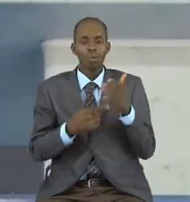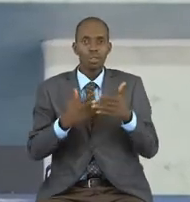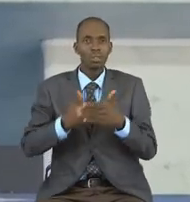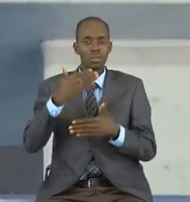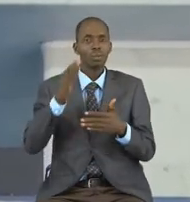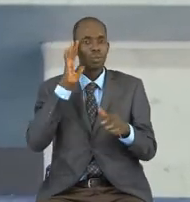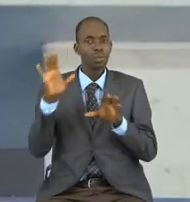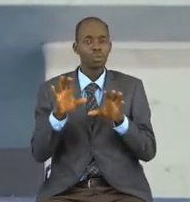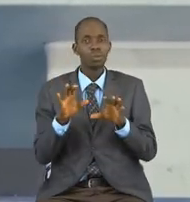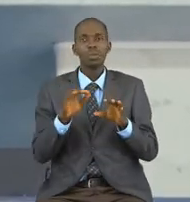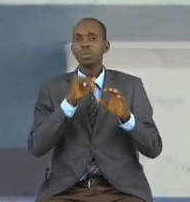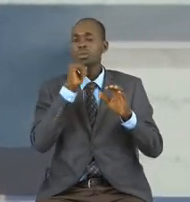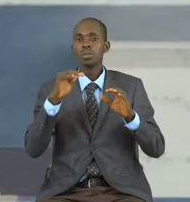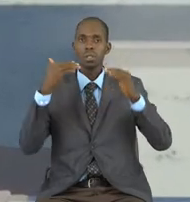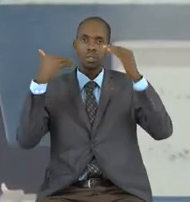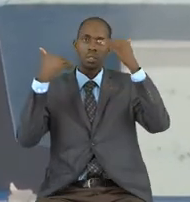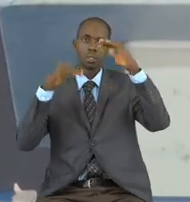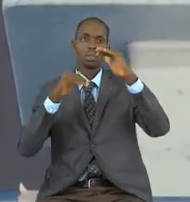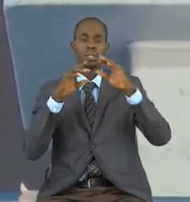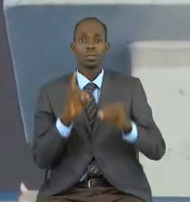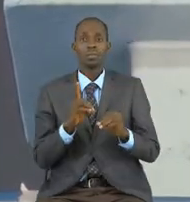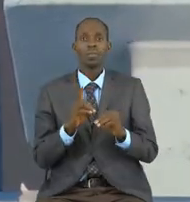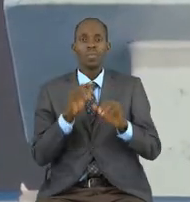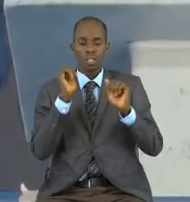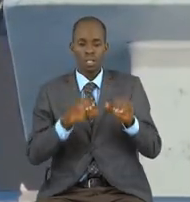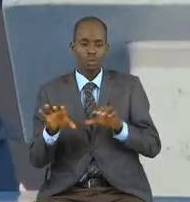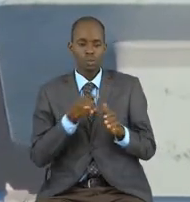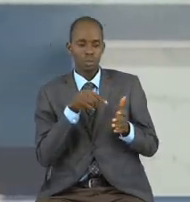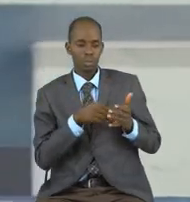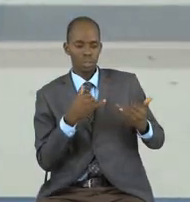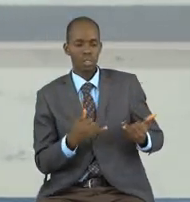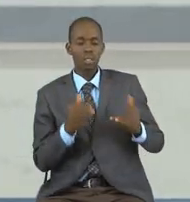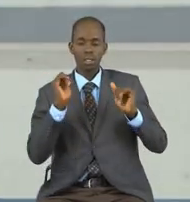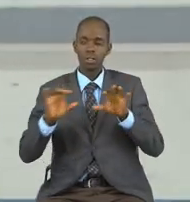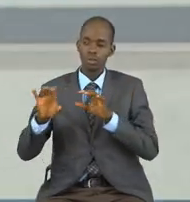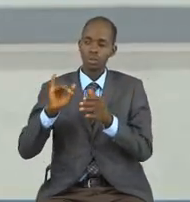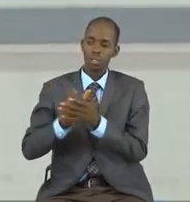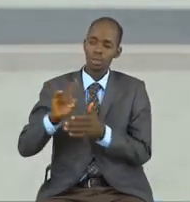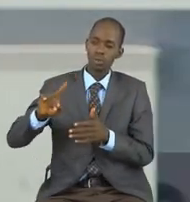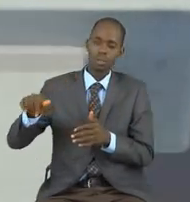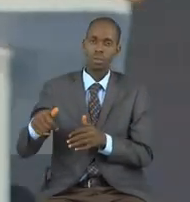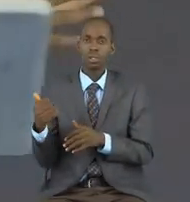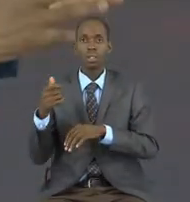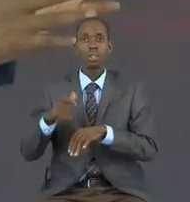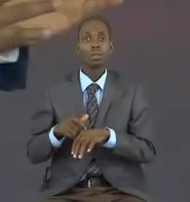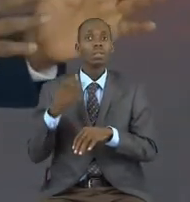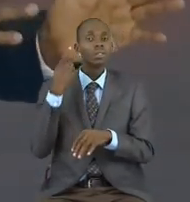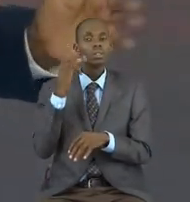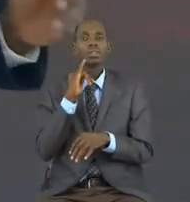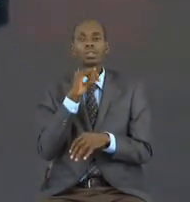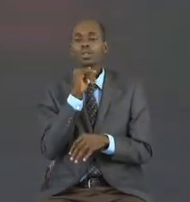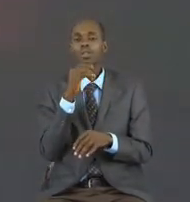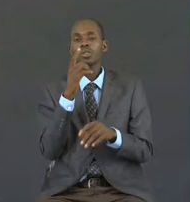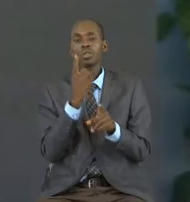That he can do this now, and then he can do that one. So it's not a stereotype. When the Holy Ghost